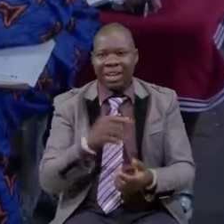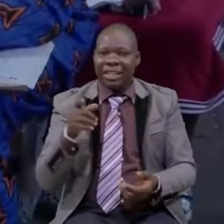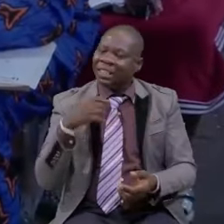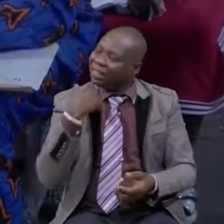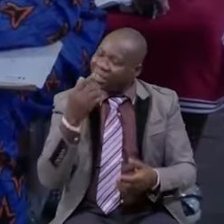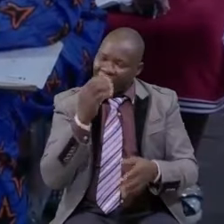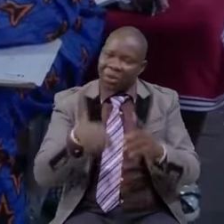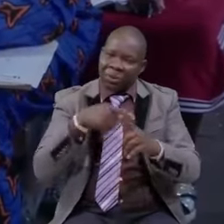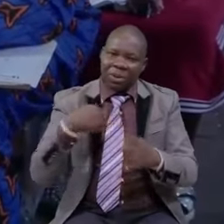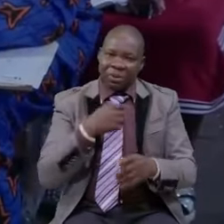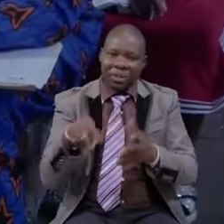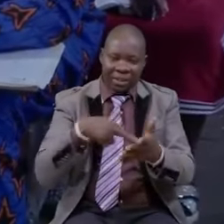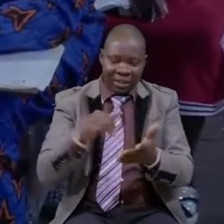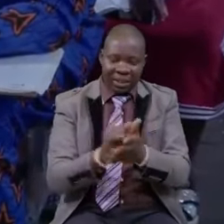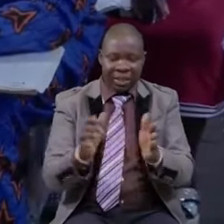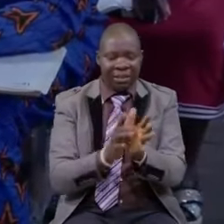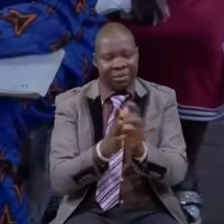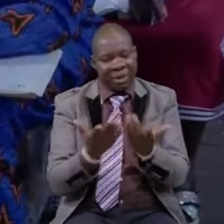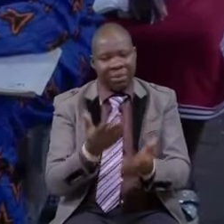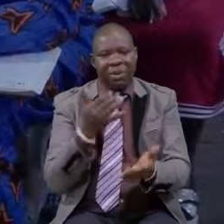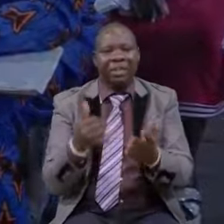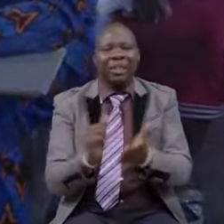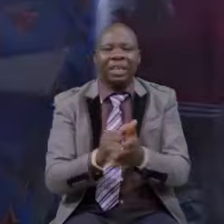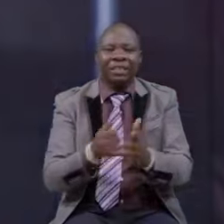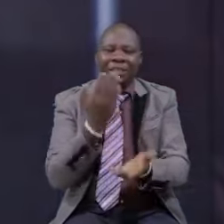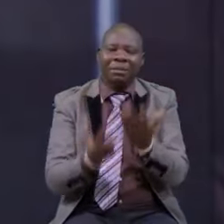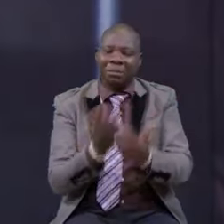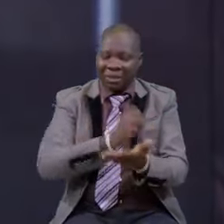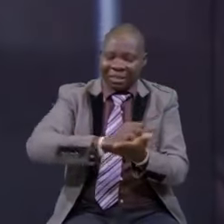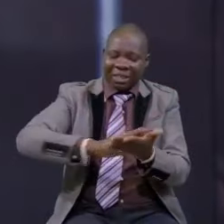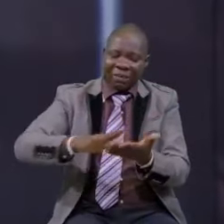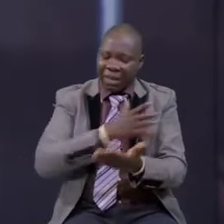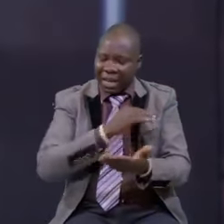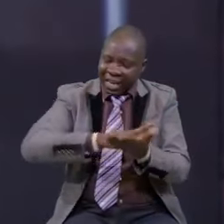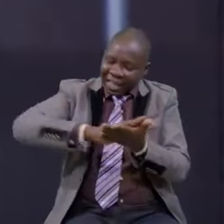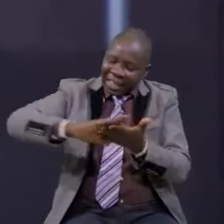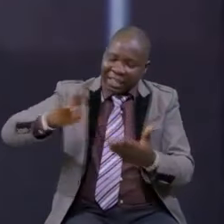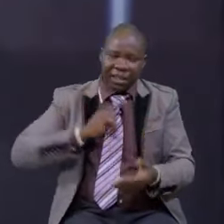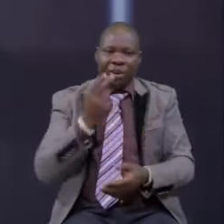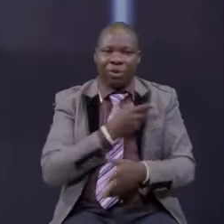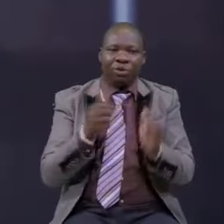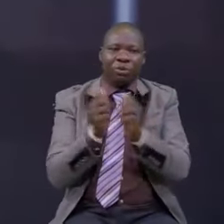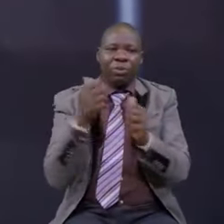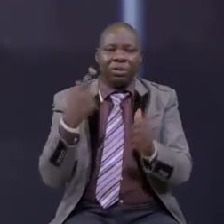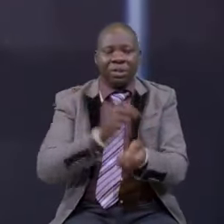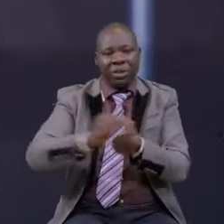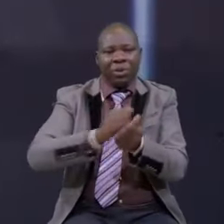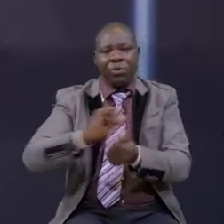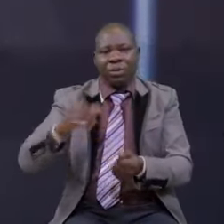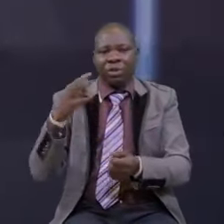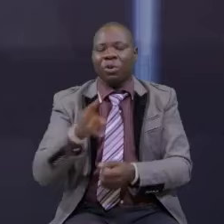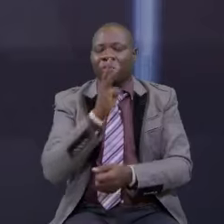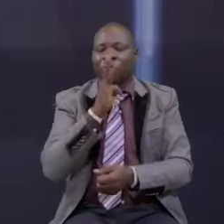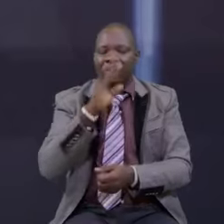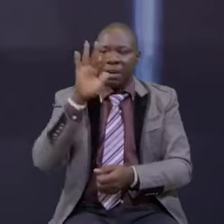that Bible, it says that it might sanctify and cleanse us with the washing of water,